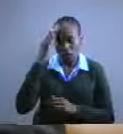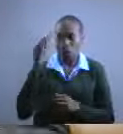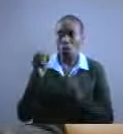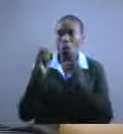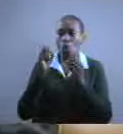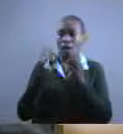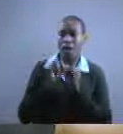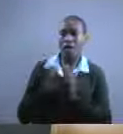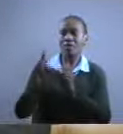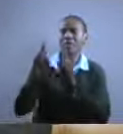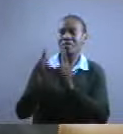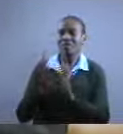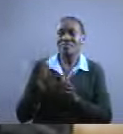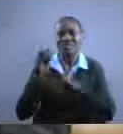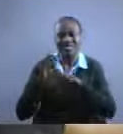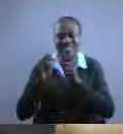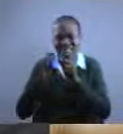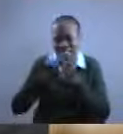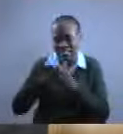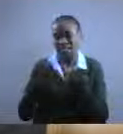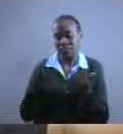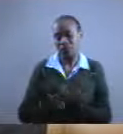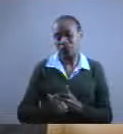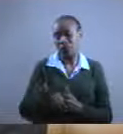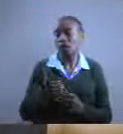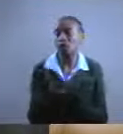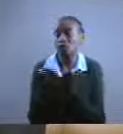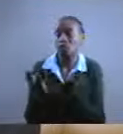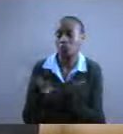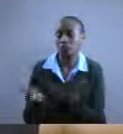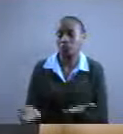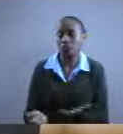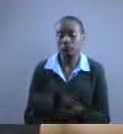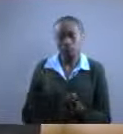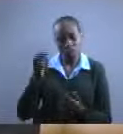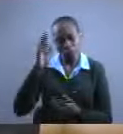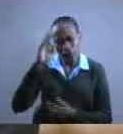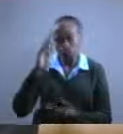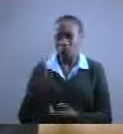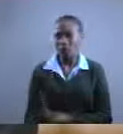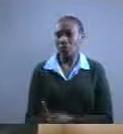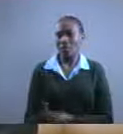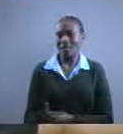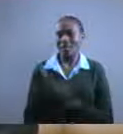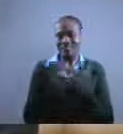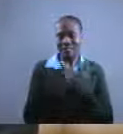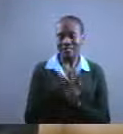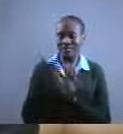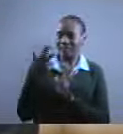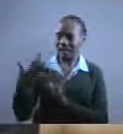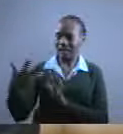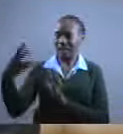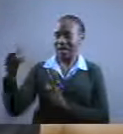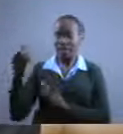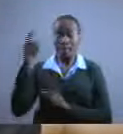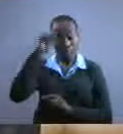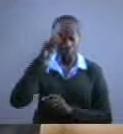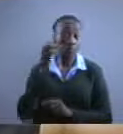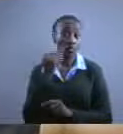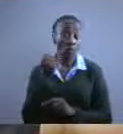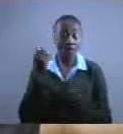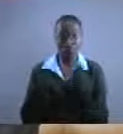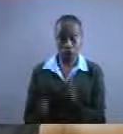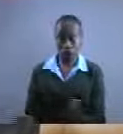says, from preschool. Today we can celebrate the fact that more than 680,000 of our children, black and white, are